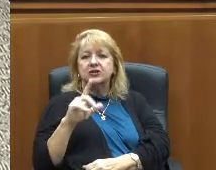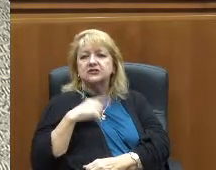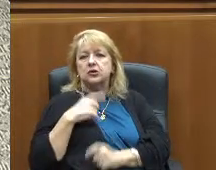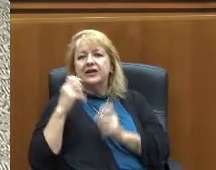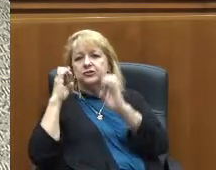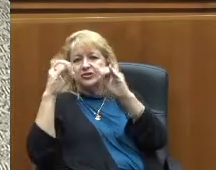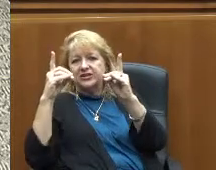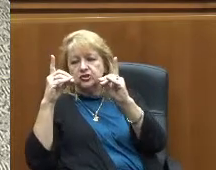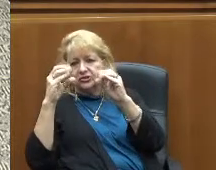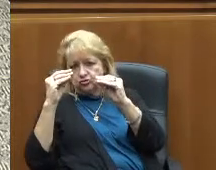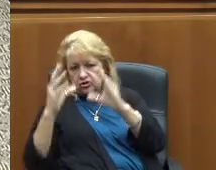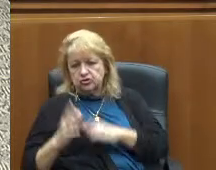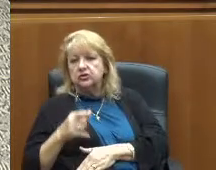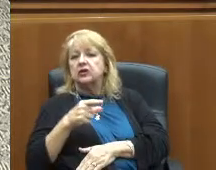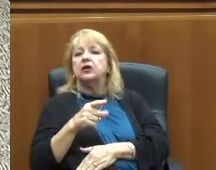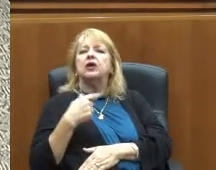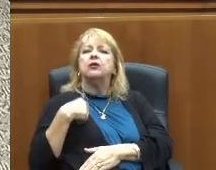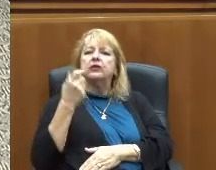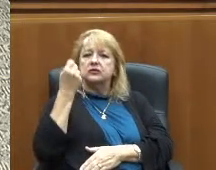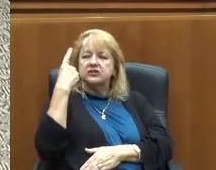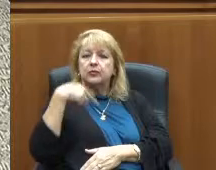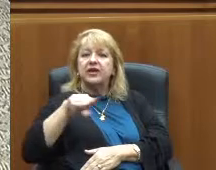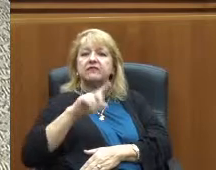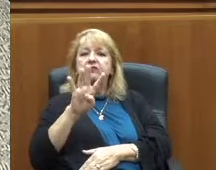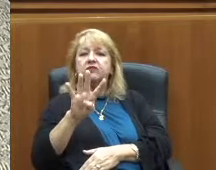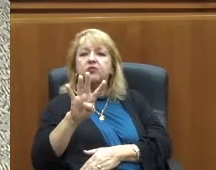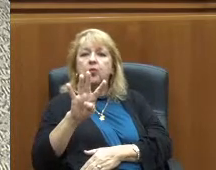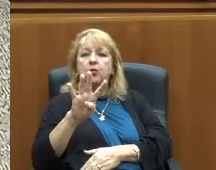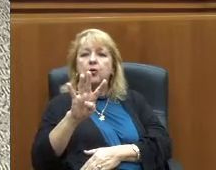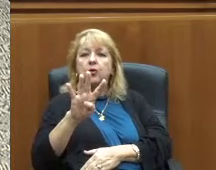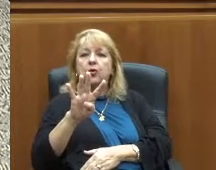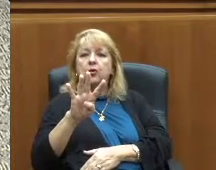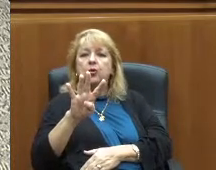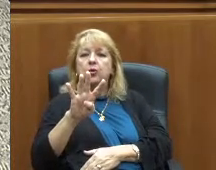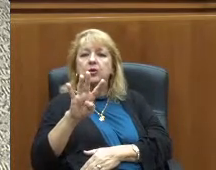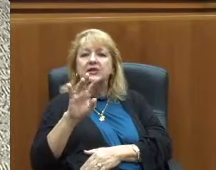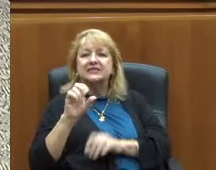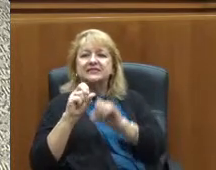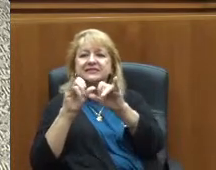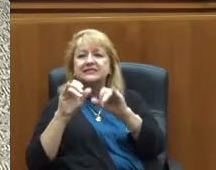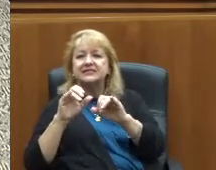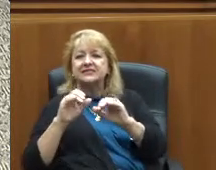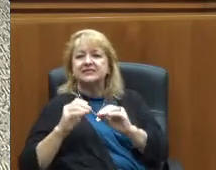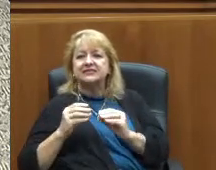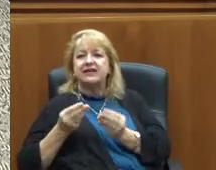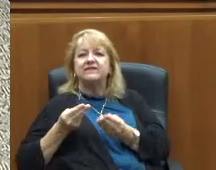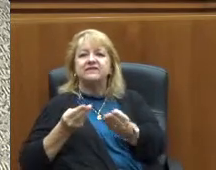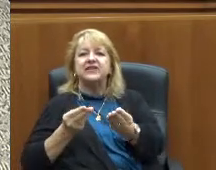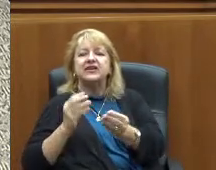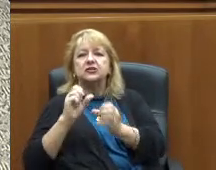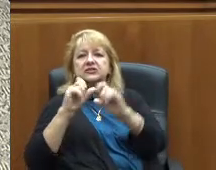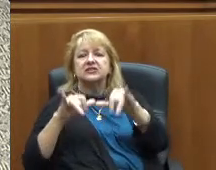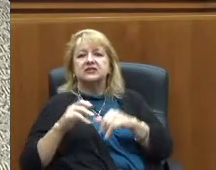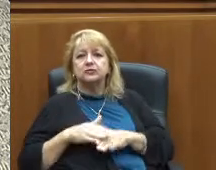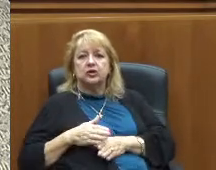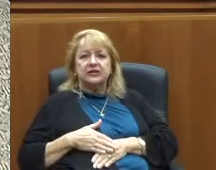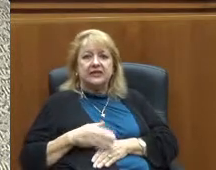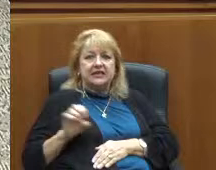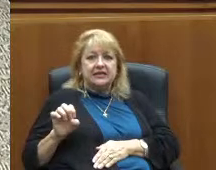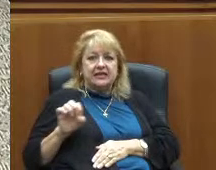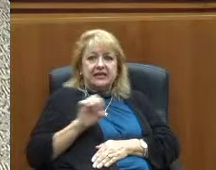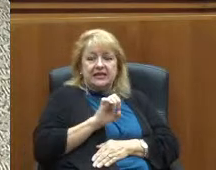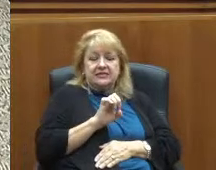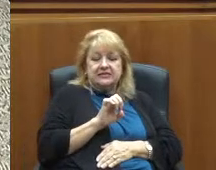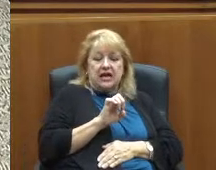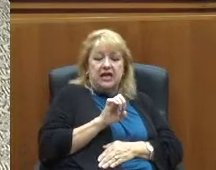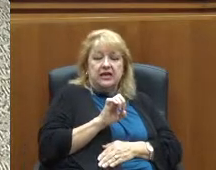we realized that in our district we have 4 feeder systems. There are 3 on the east side of the river, and there's 1 on